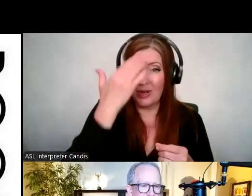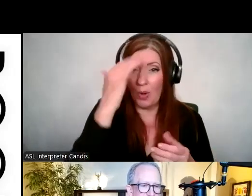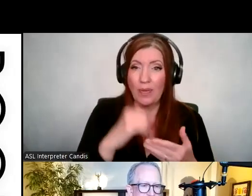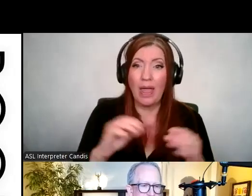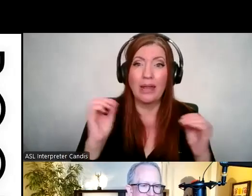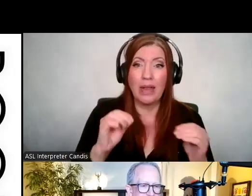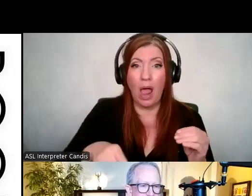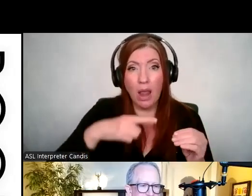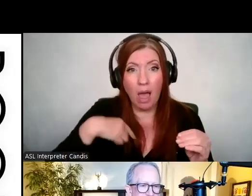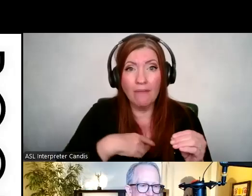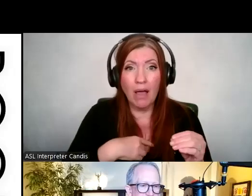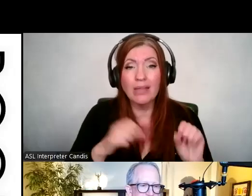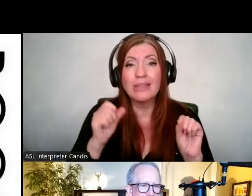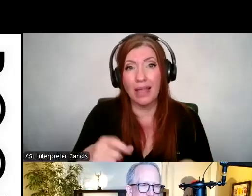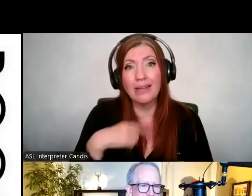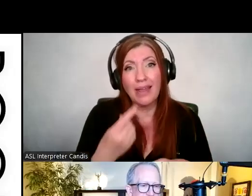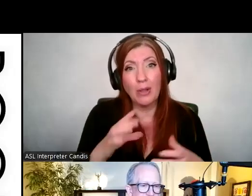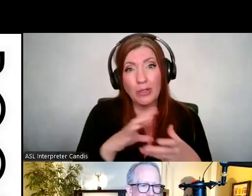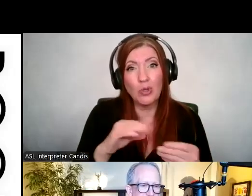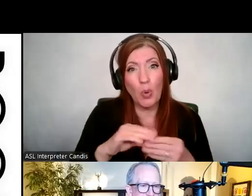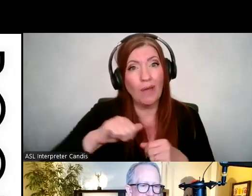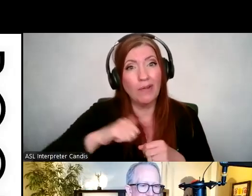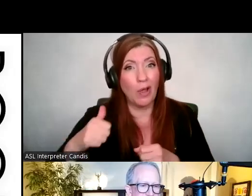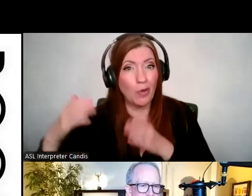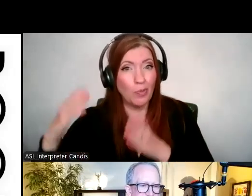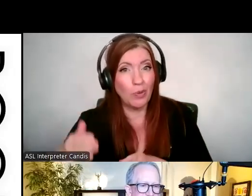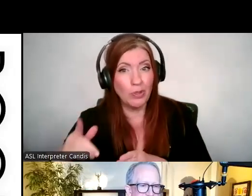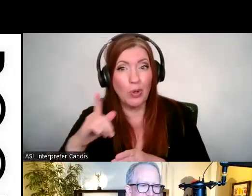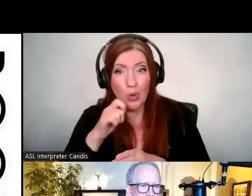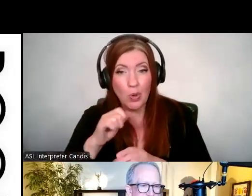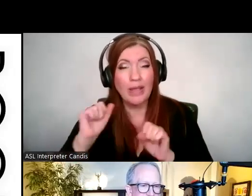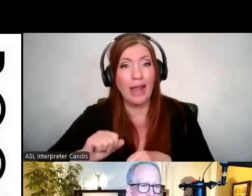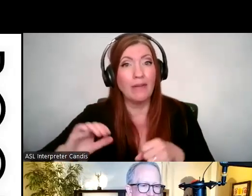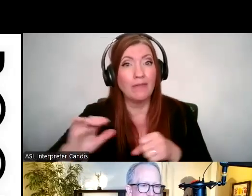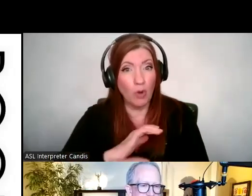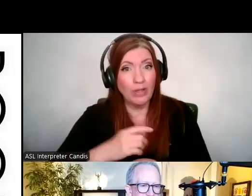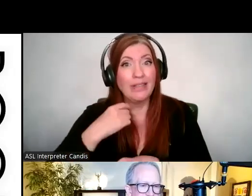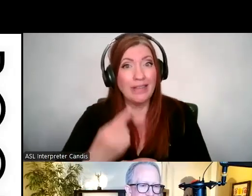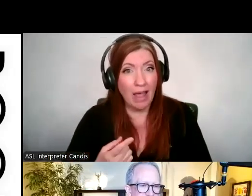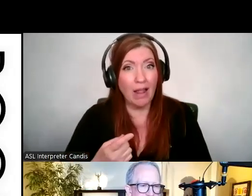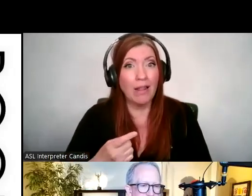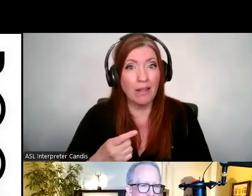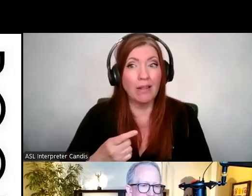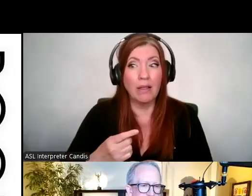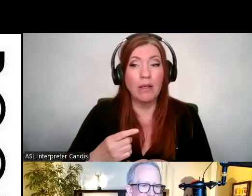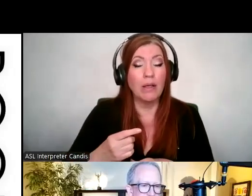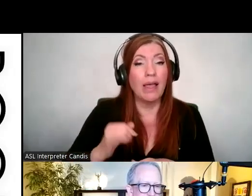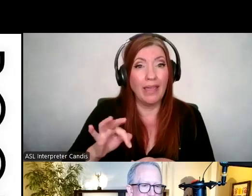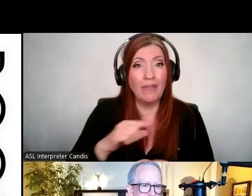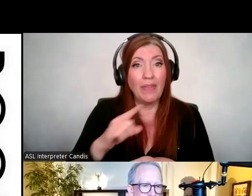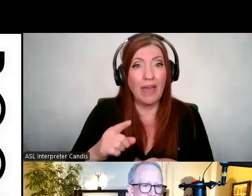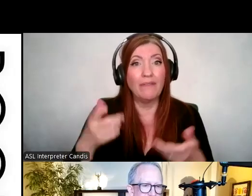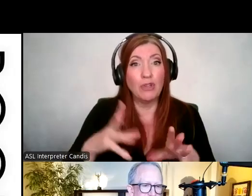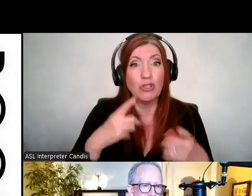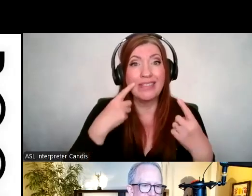us can tell the story of somebody who fully tell the story of someone who completes their suicide. But